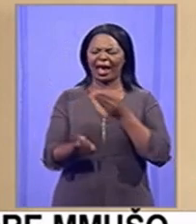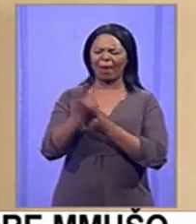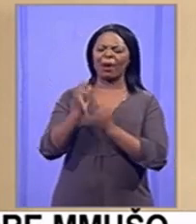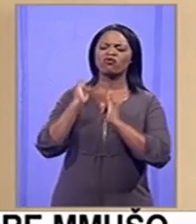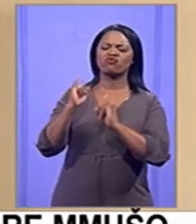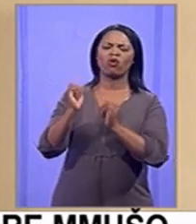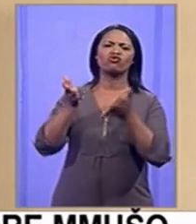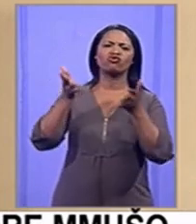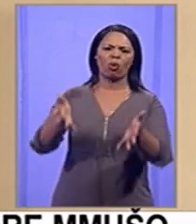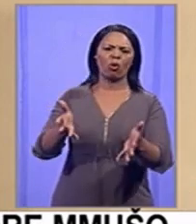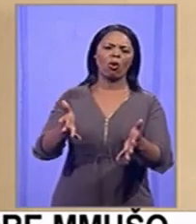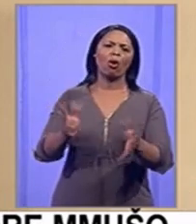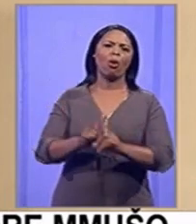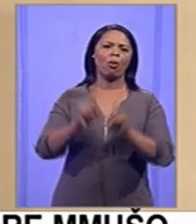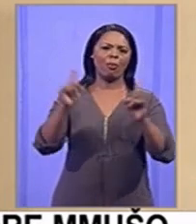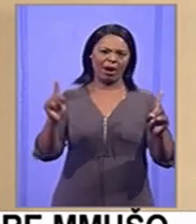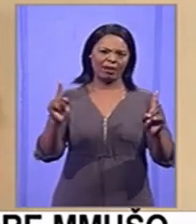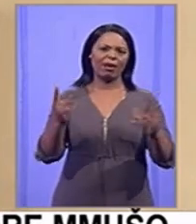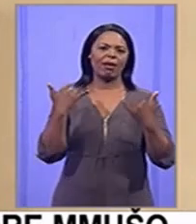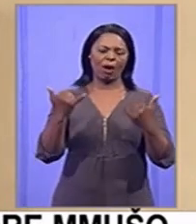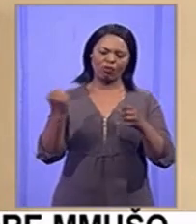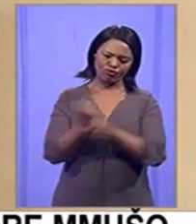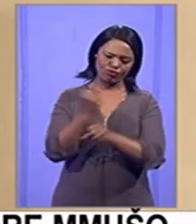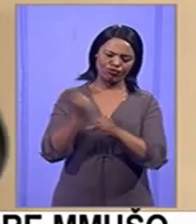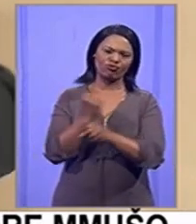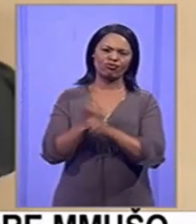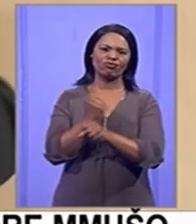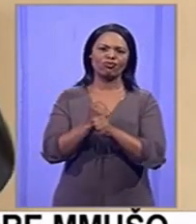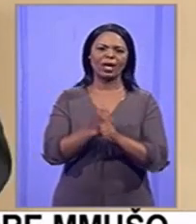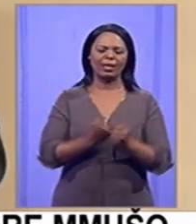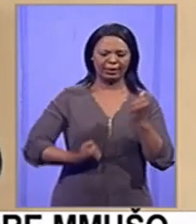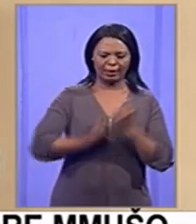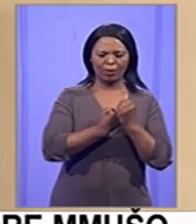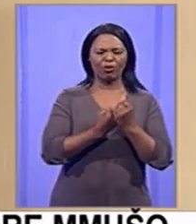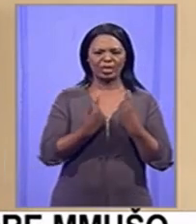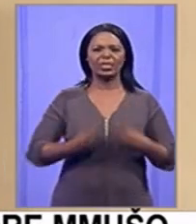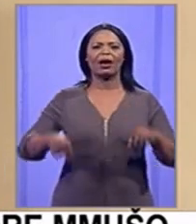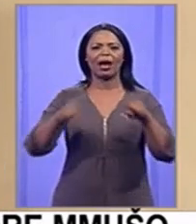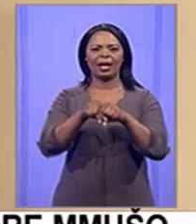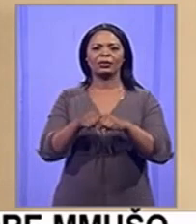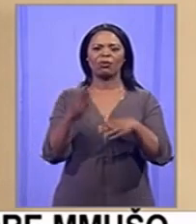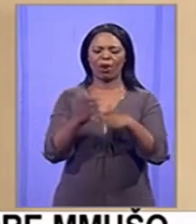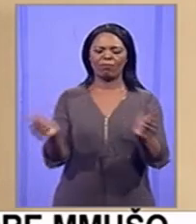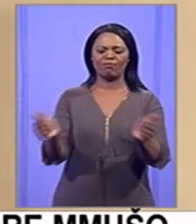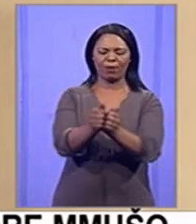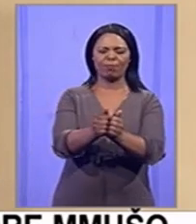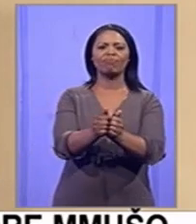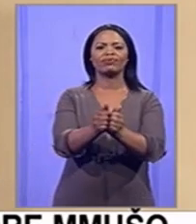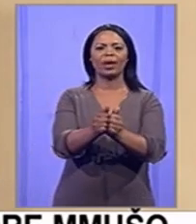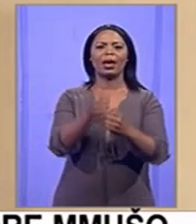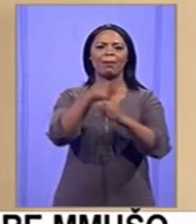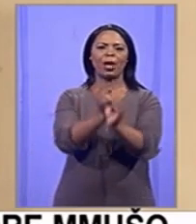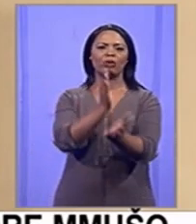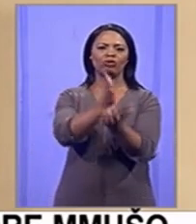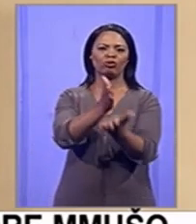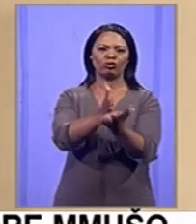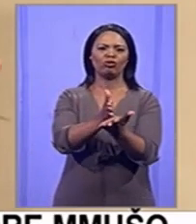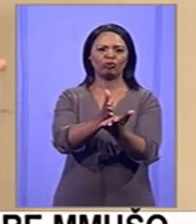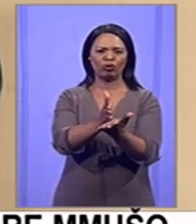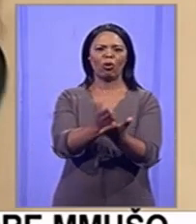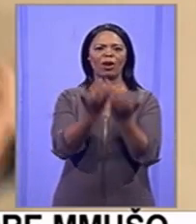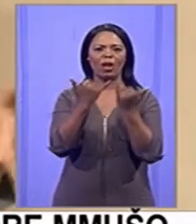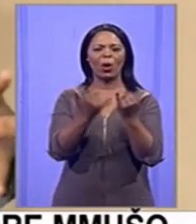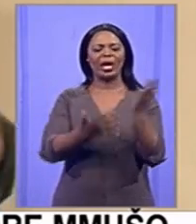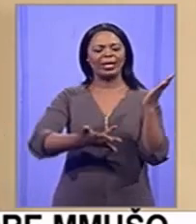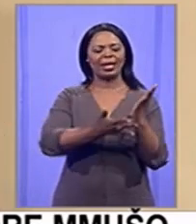and they are going to work with us to make sure they give us the